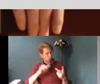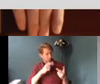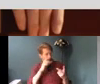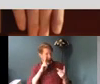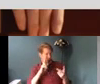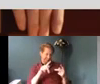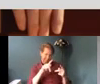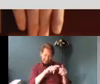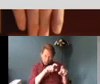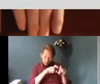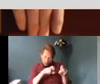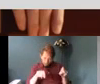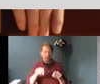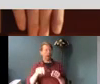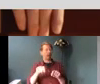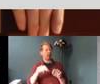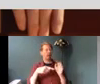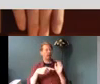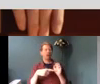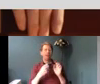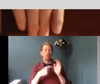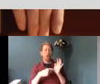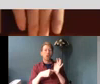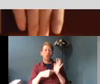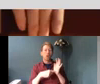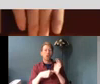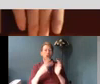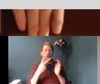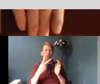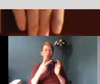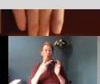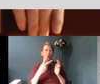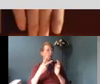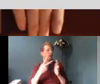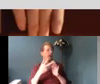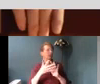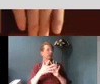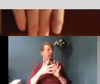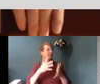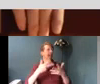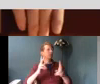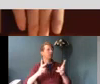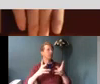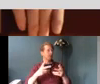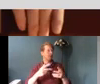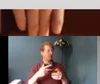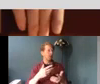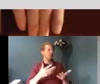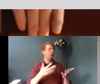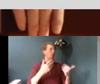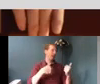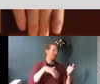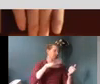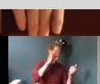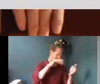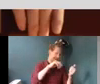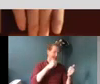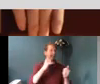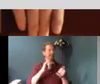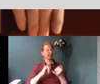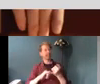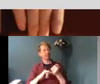in the bottom pin of your screen, we have 2 BSL interpreters. So a very warm welcome to Julie Doyle